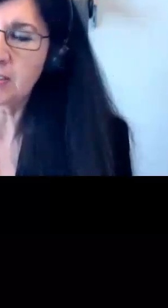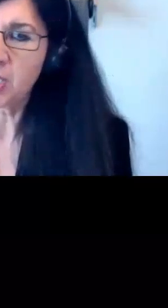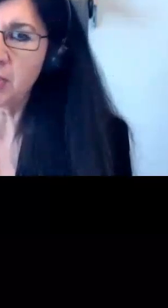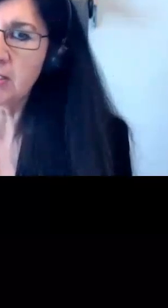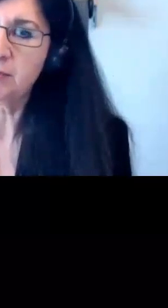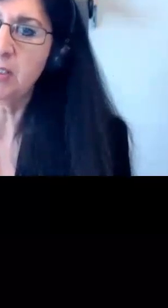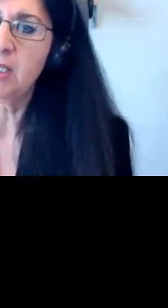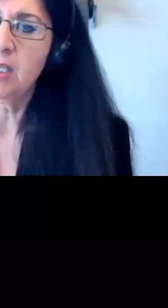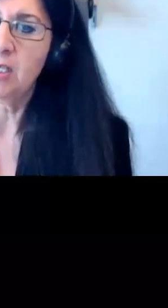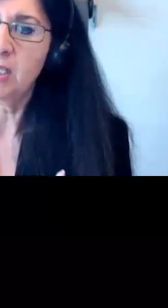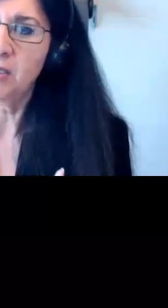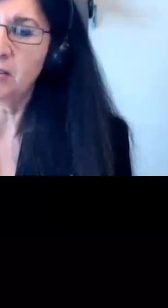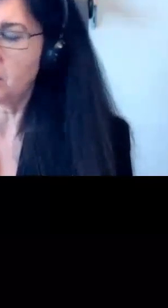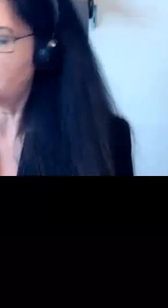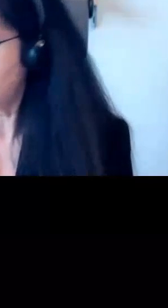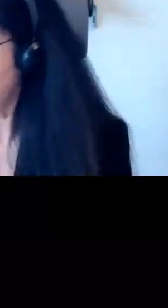participatory experiments with